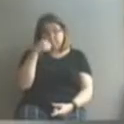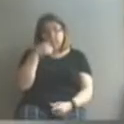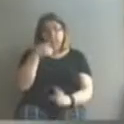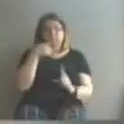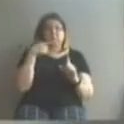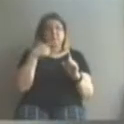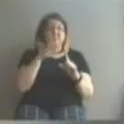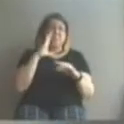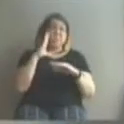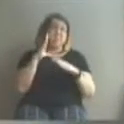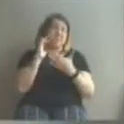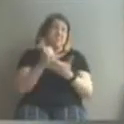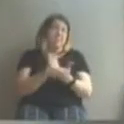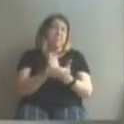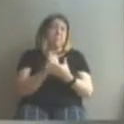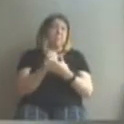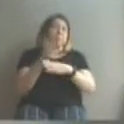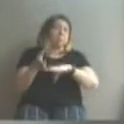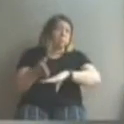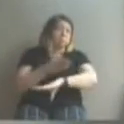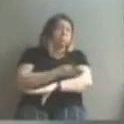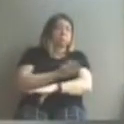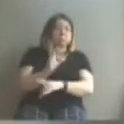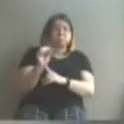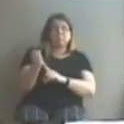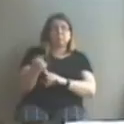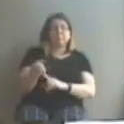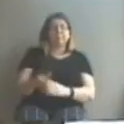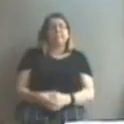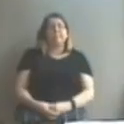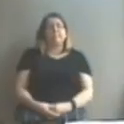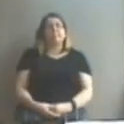to help with that situation?